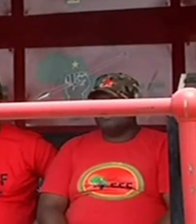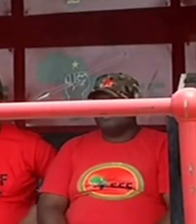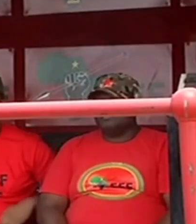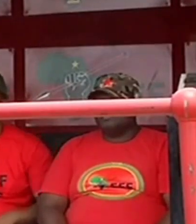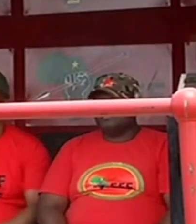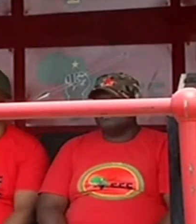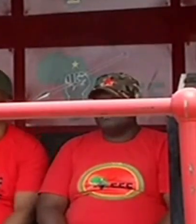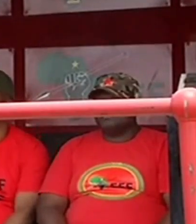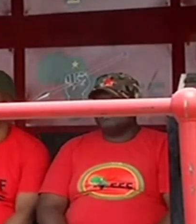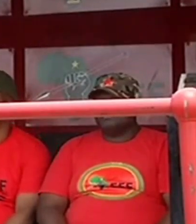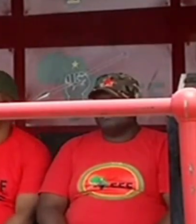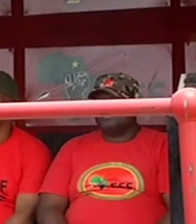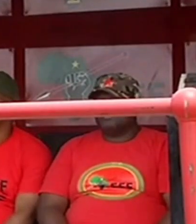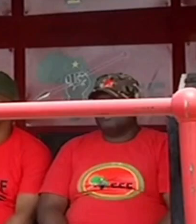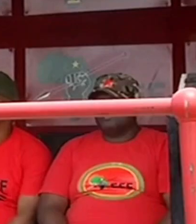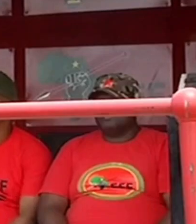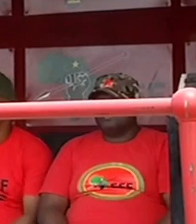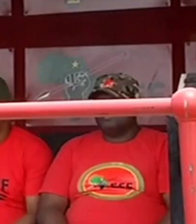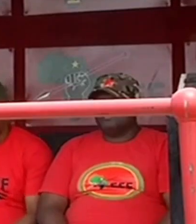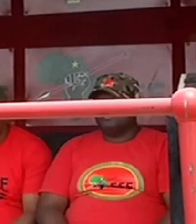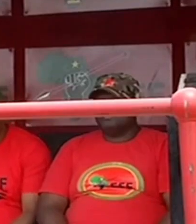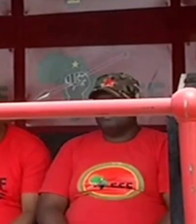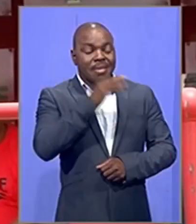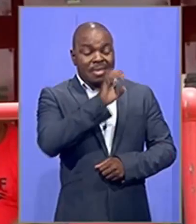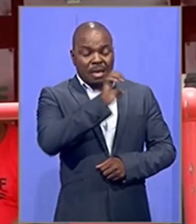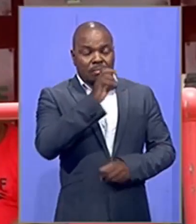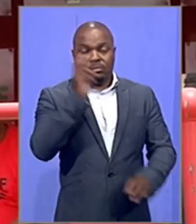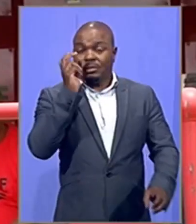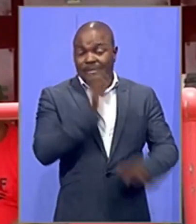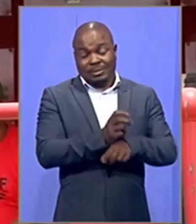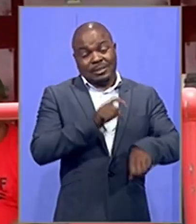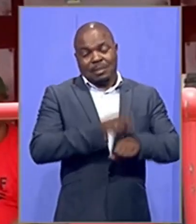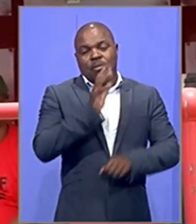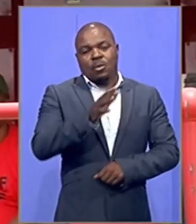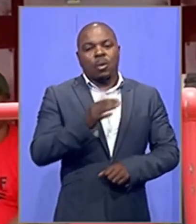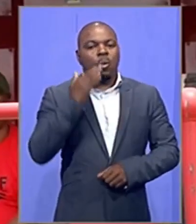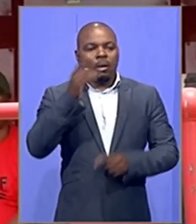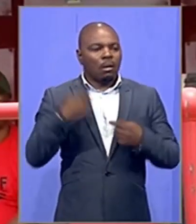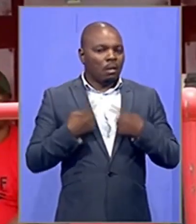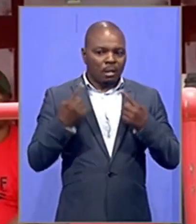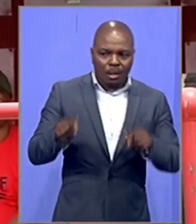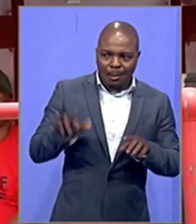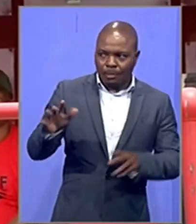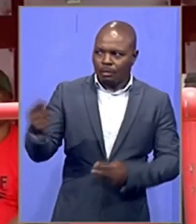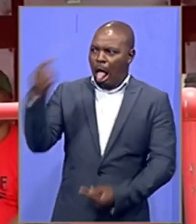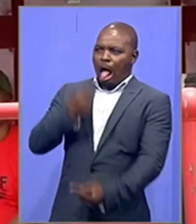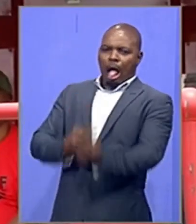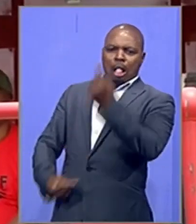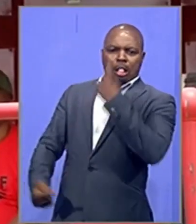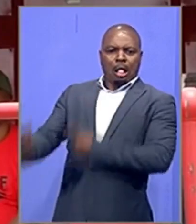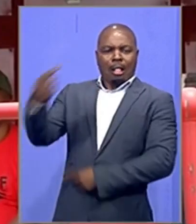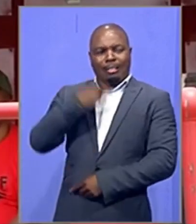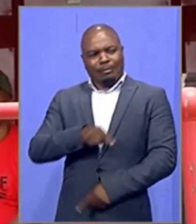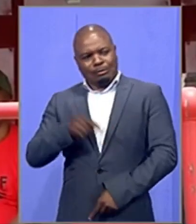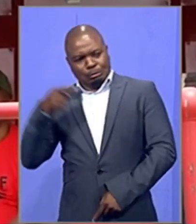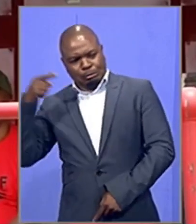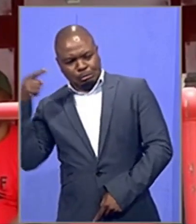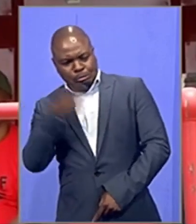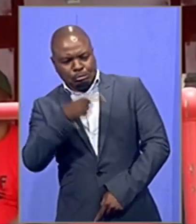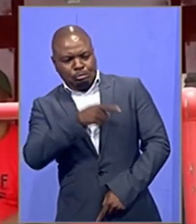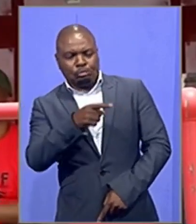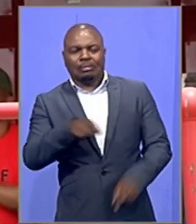2024 is going to be a difficult job for the EFF. Re tla ra re fitla fela ra be re tshupiwa ka monwana gore out lona, you